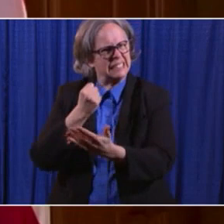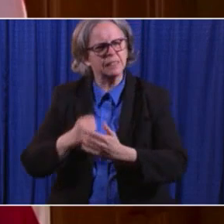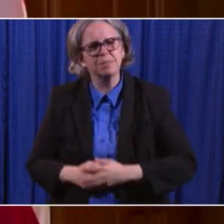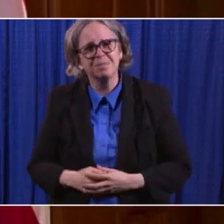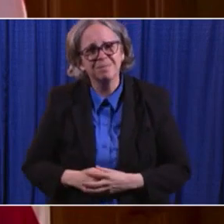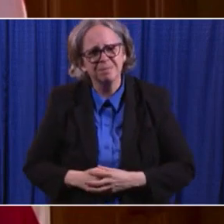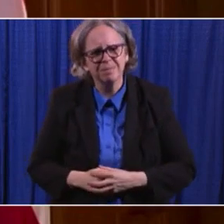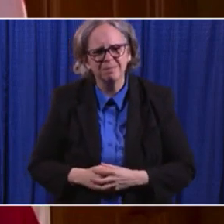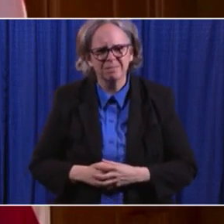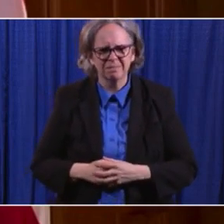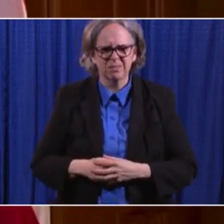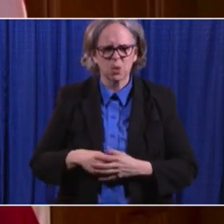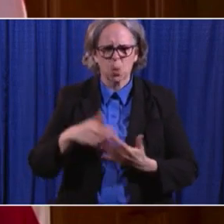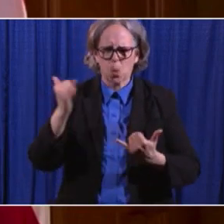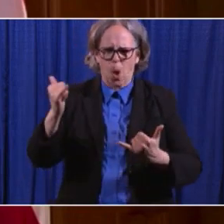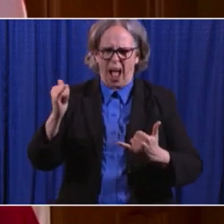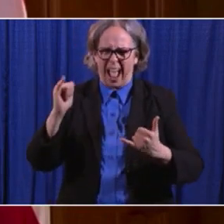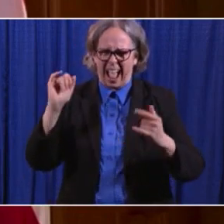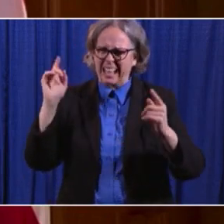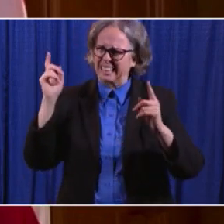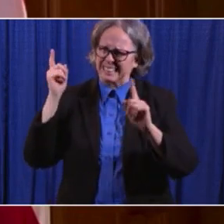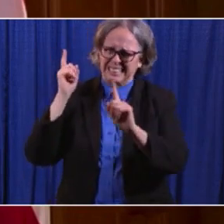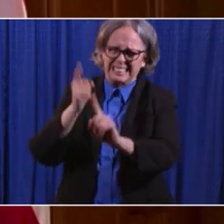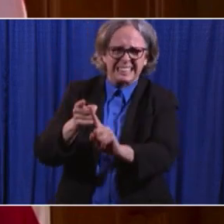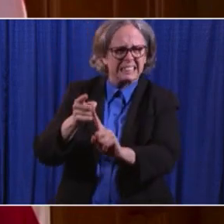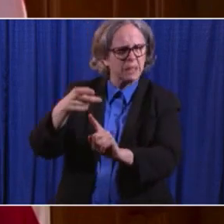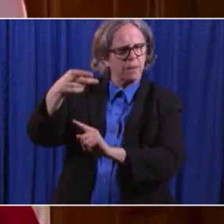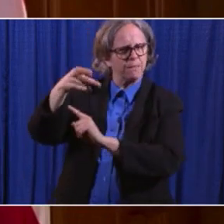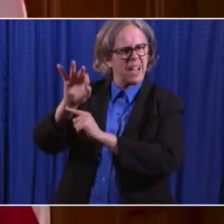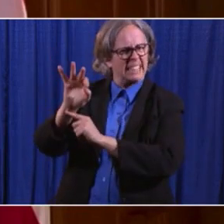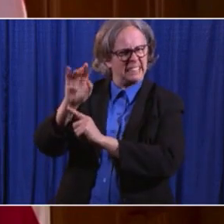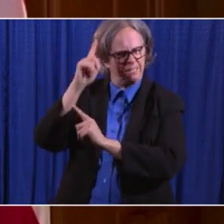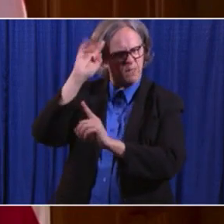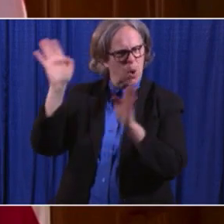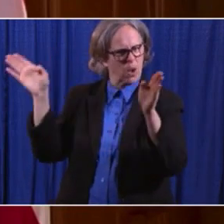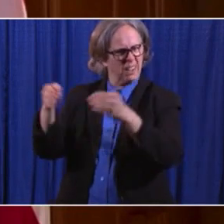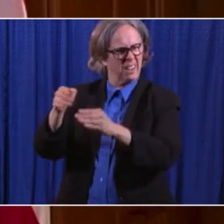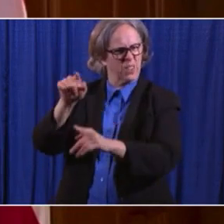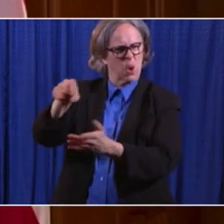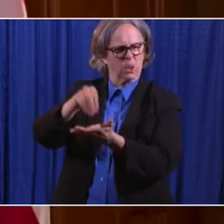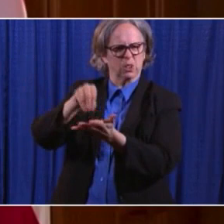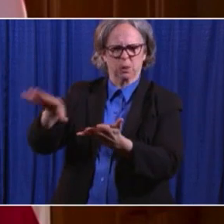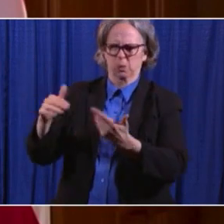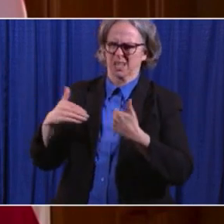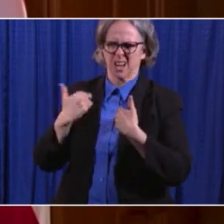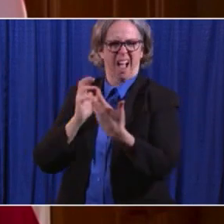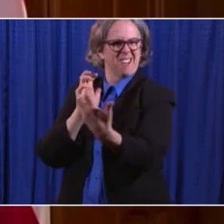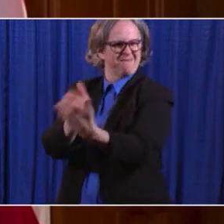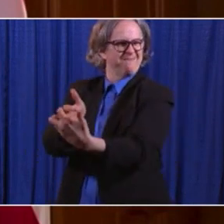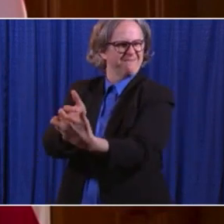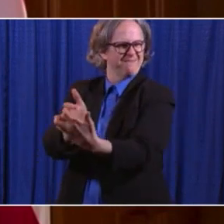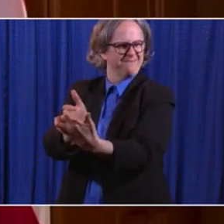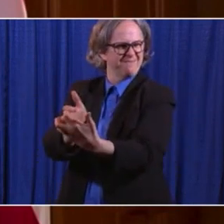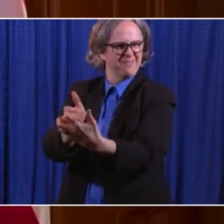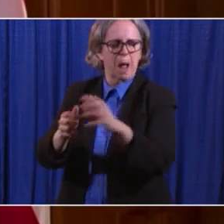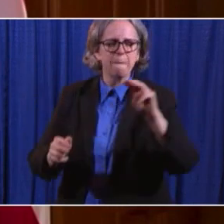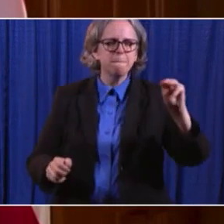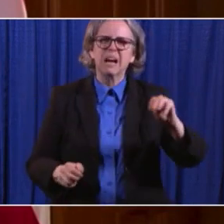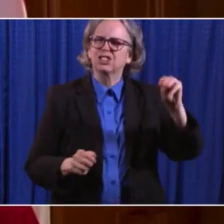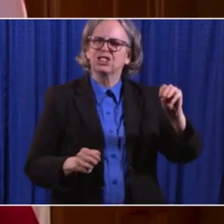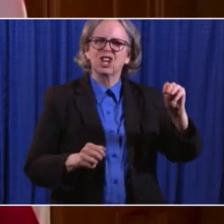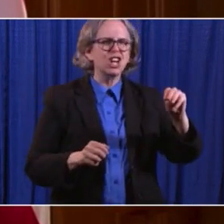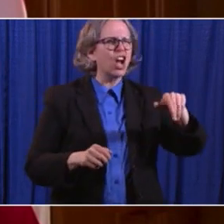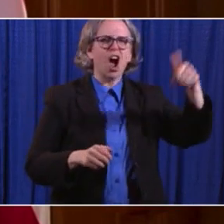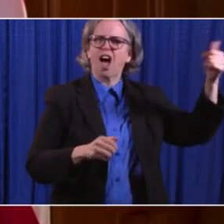Pfizer that any of our providers are seeing as they're trying to reach our high school